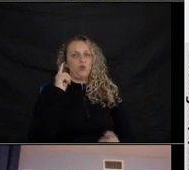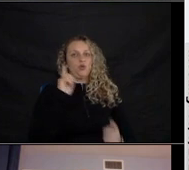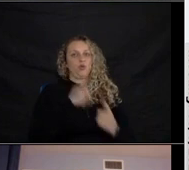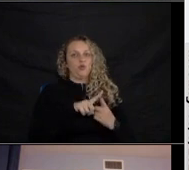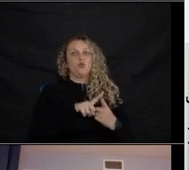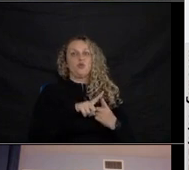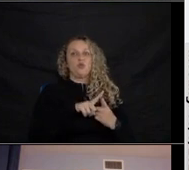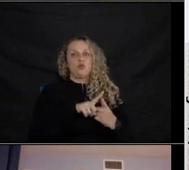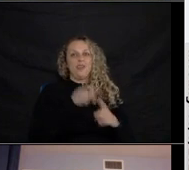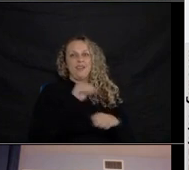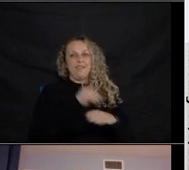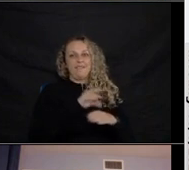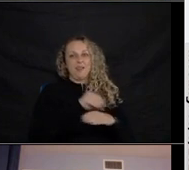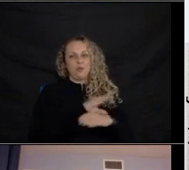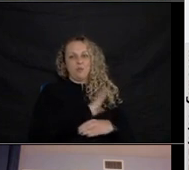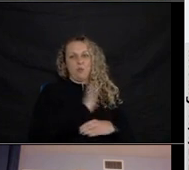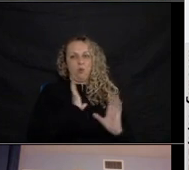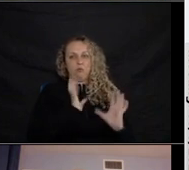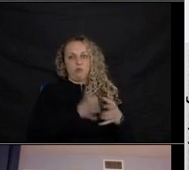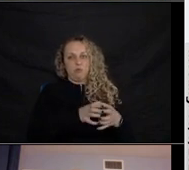boards.